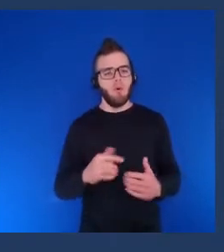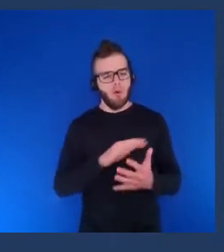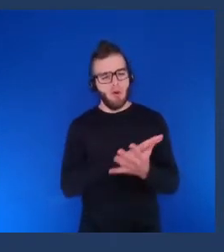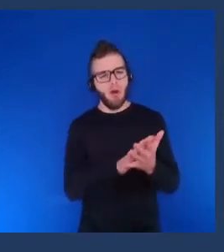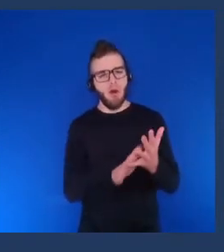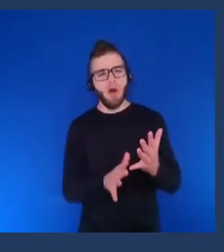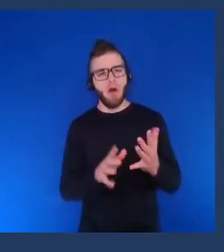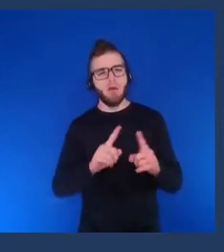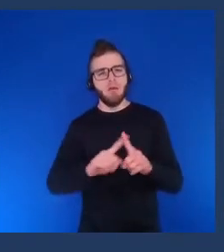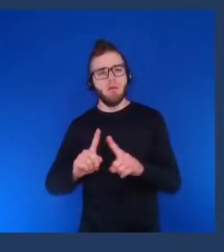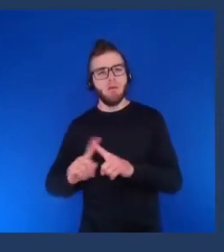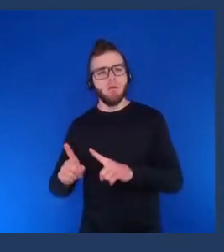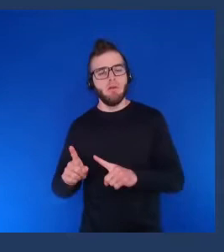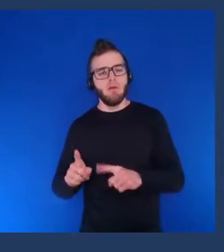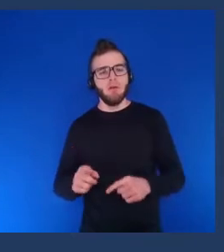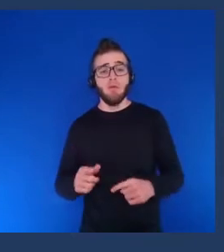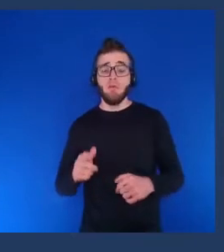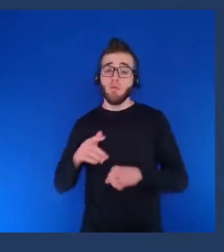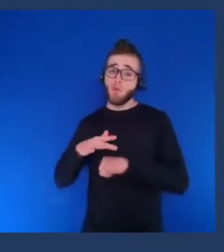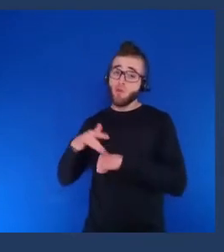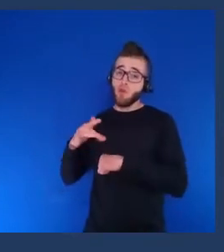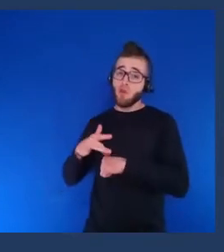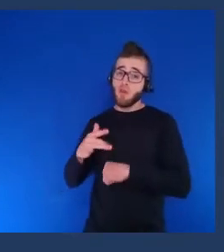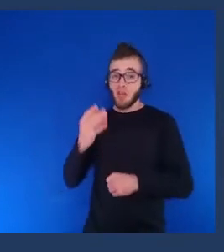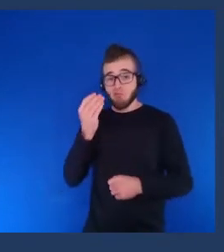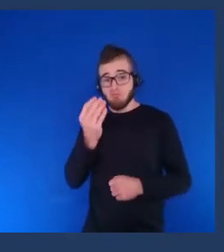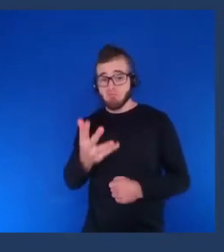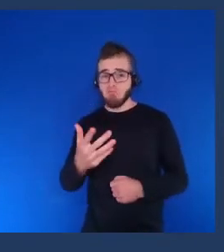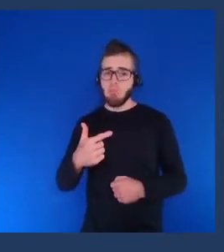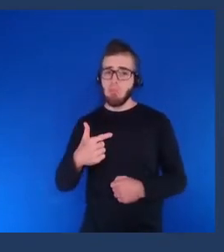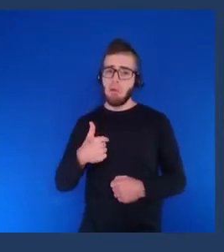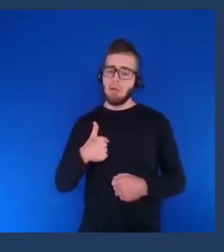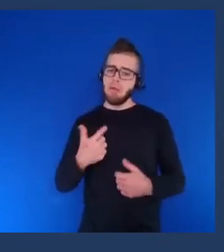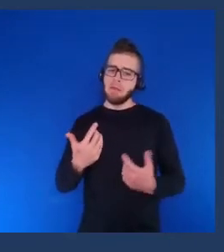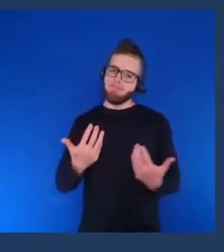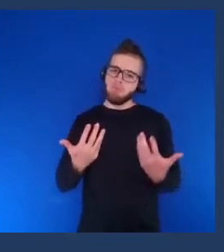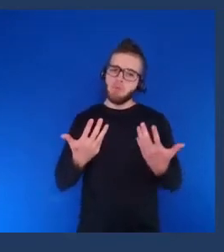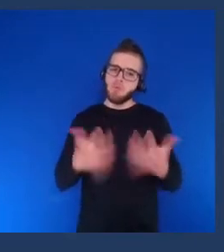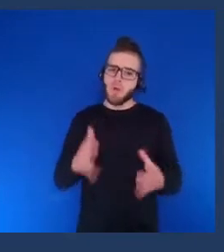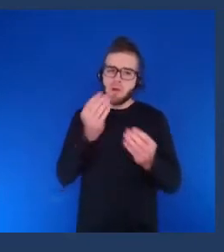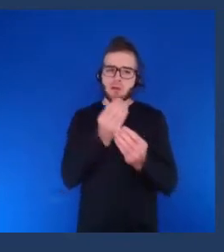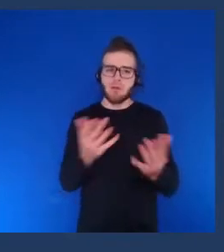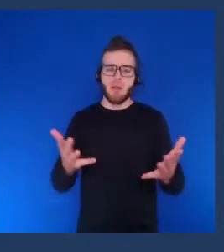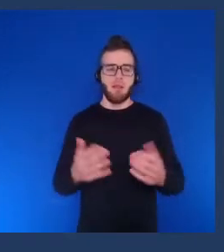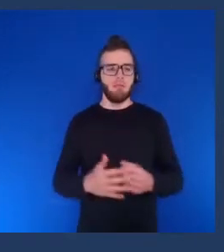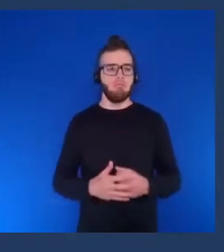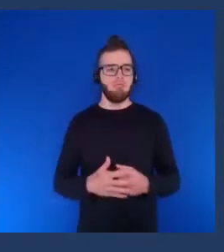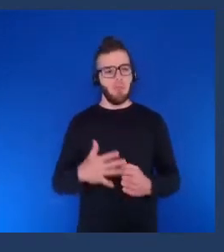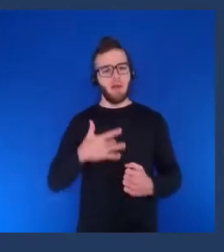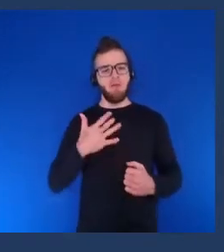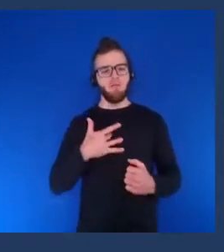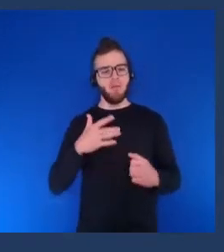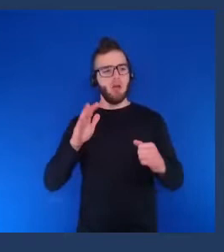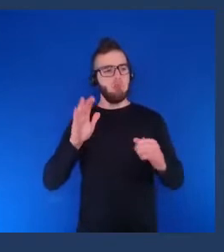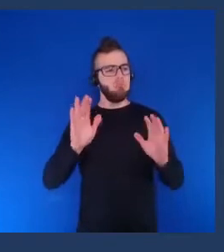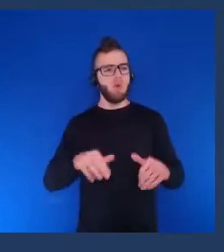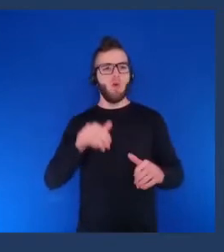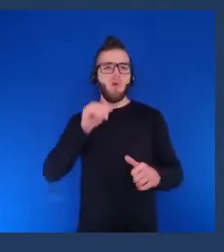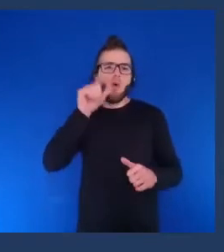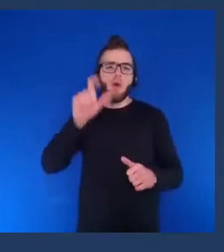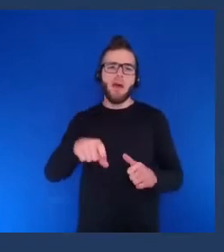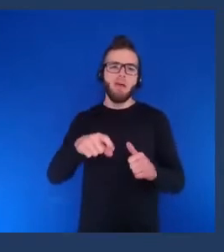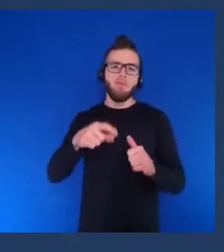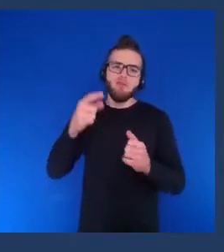want to tell anybody, and I figured I wouldn't have to tell anybody because it would become so obvious when the symptoms